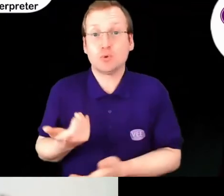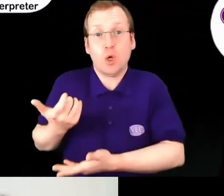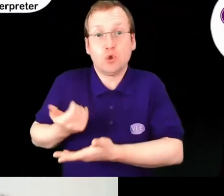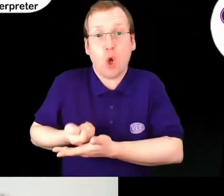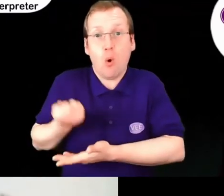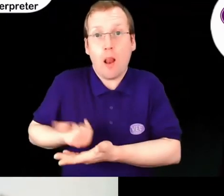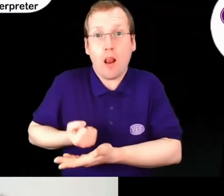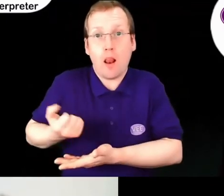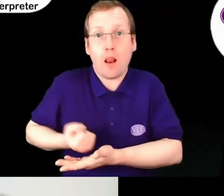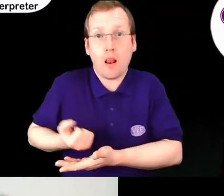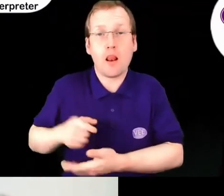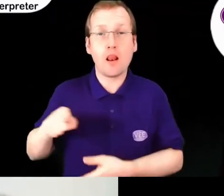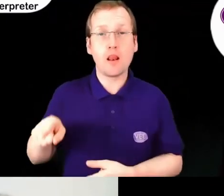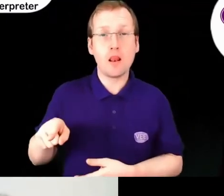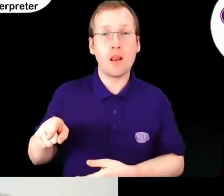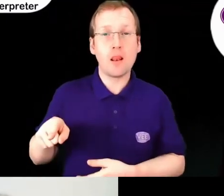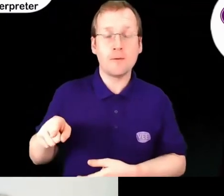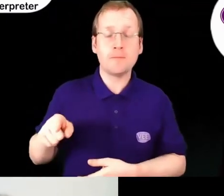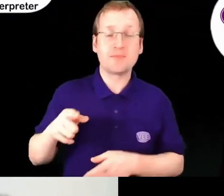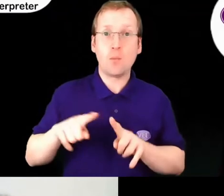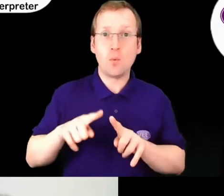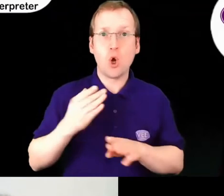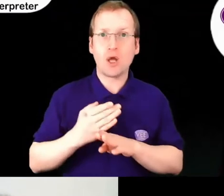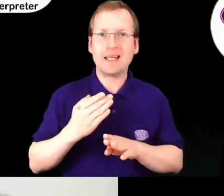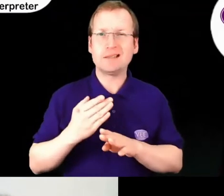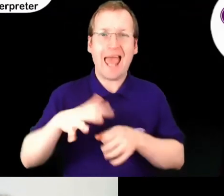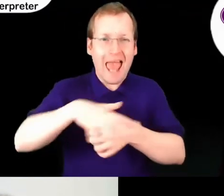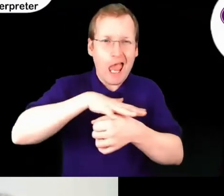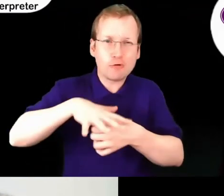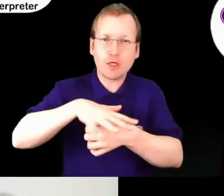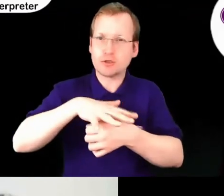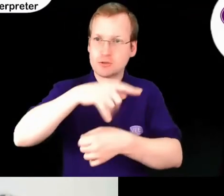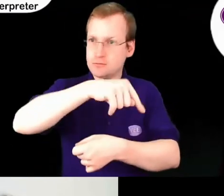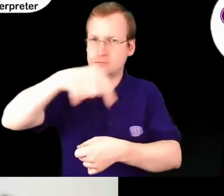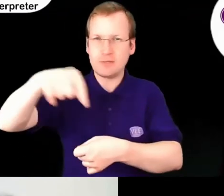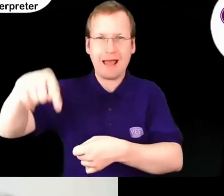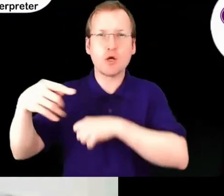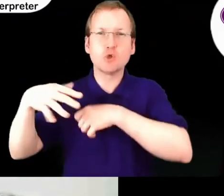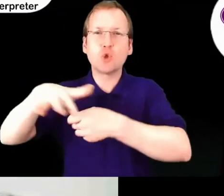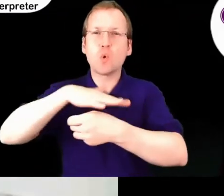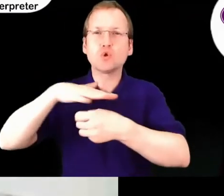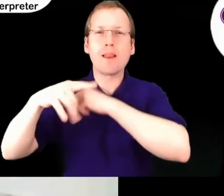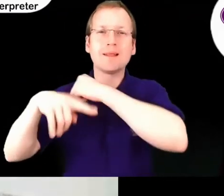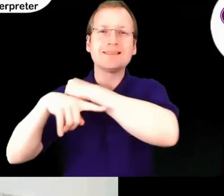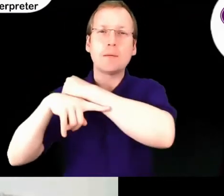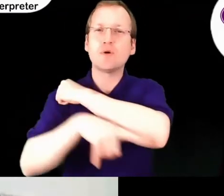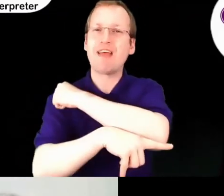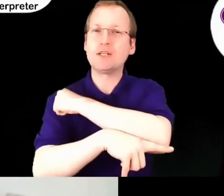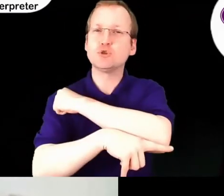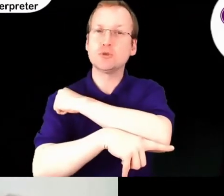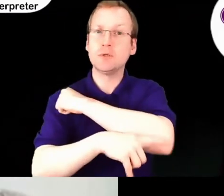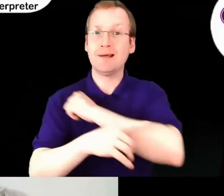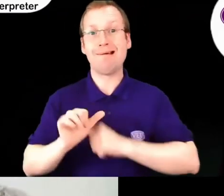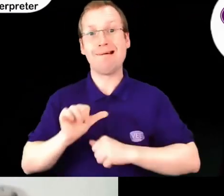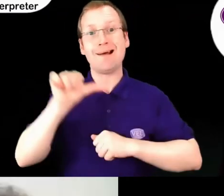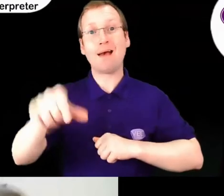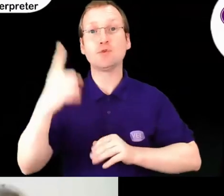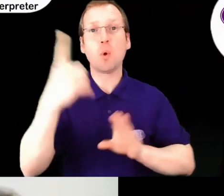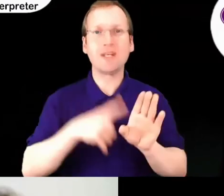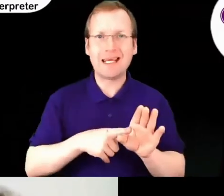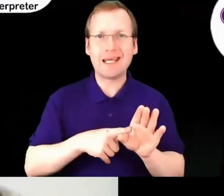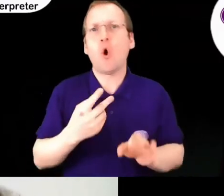in areas of social deprivation. And at the end of that time, after a year, or some say for